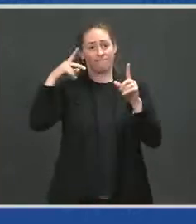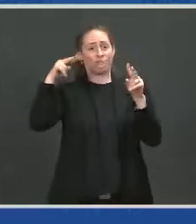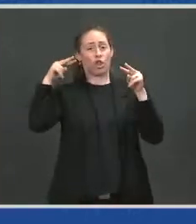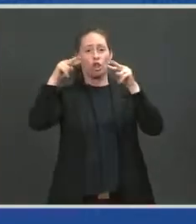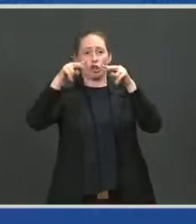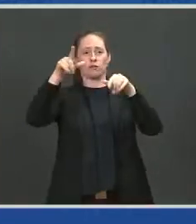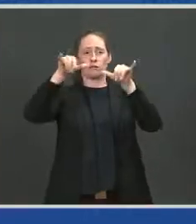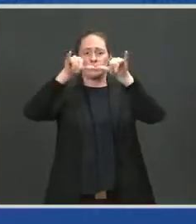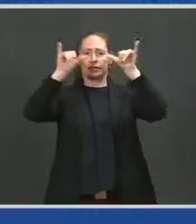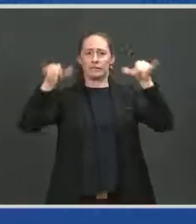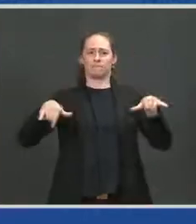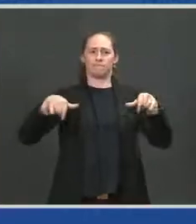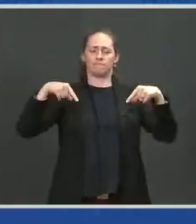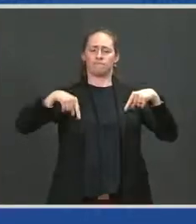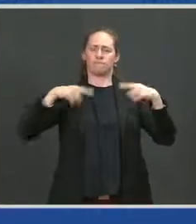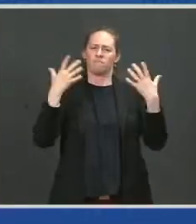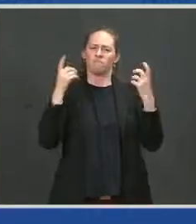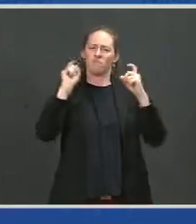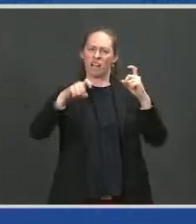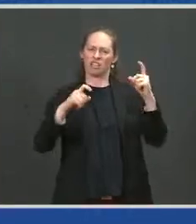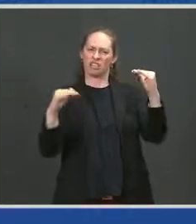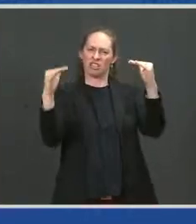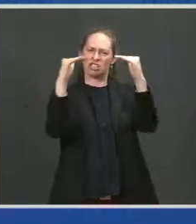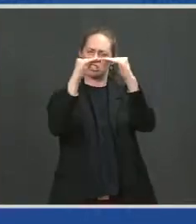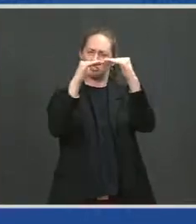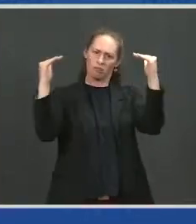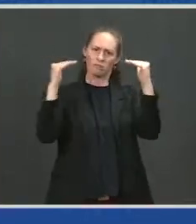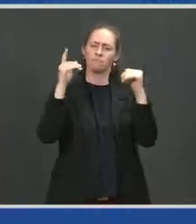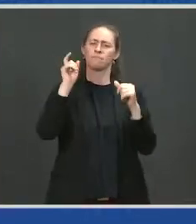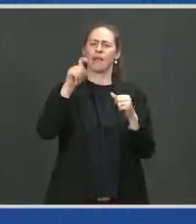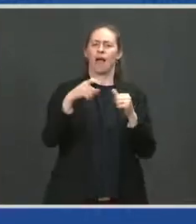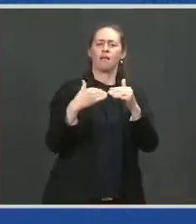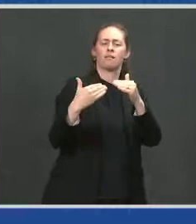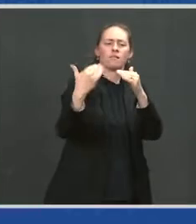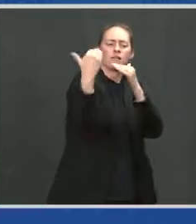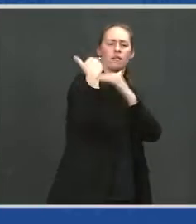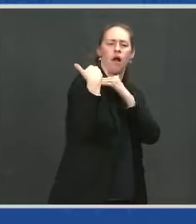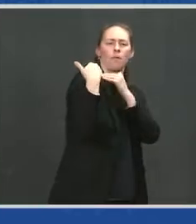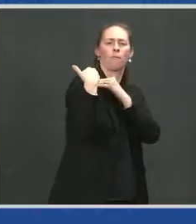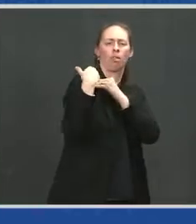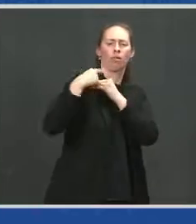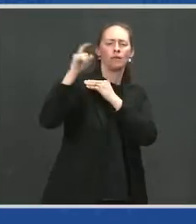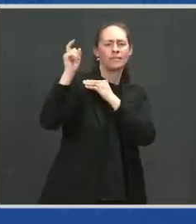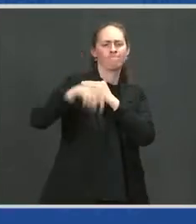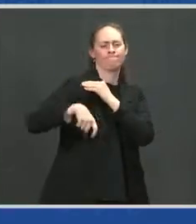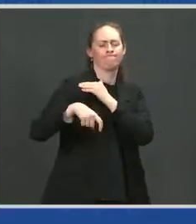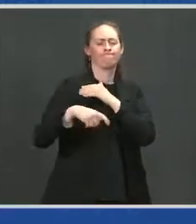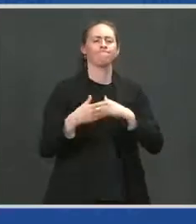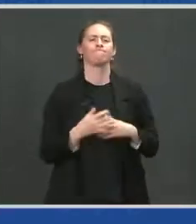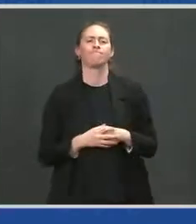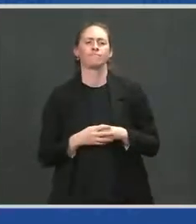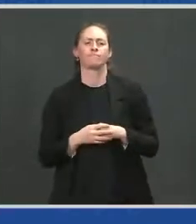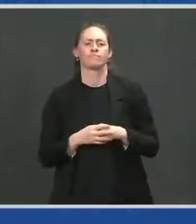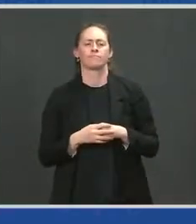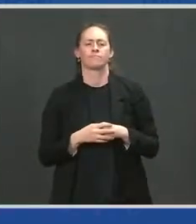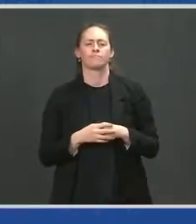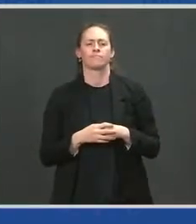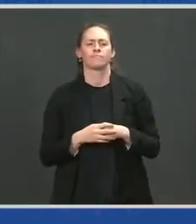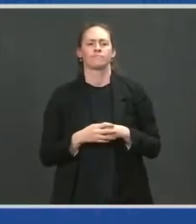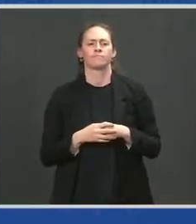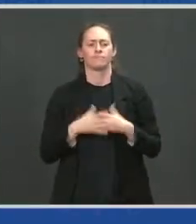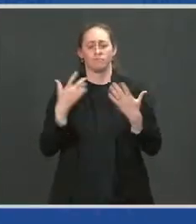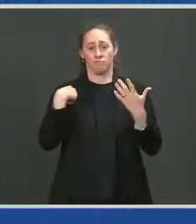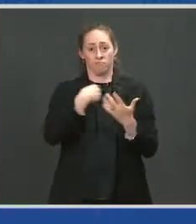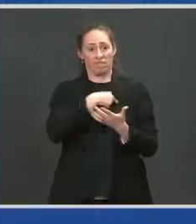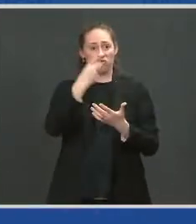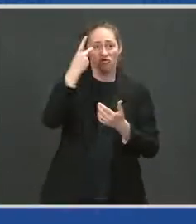just basic accountability. We saw how traumatic and exhausting just watching the trial was